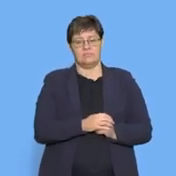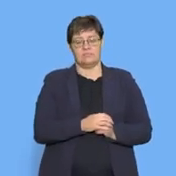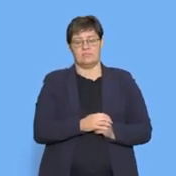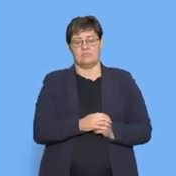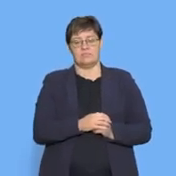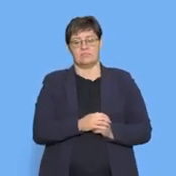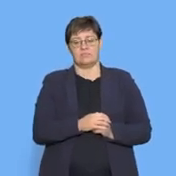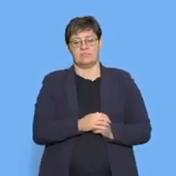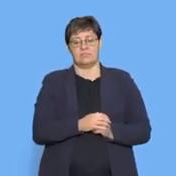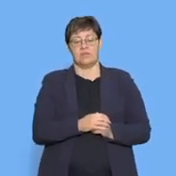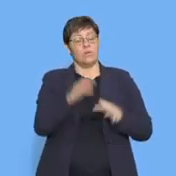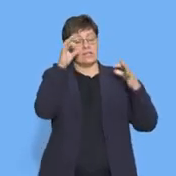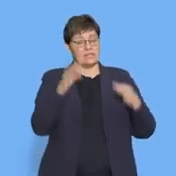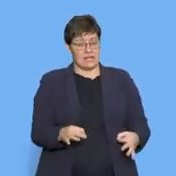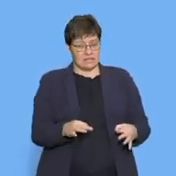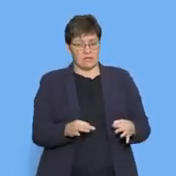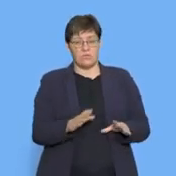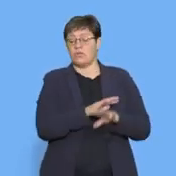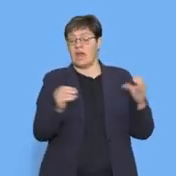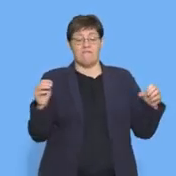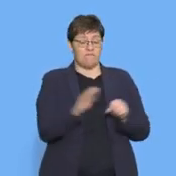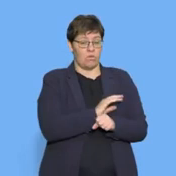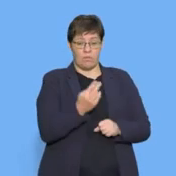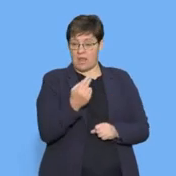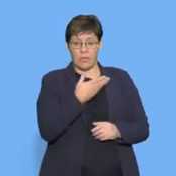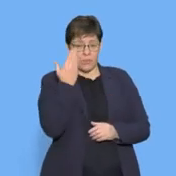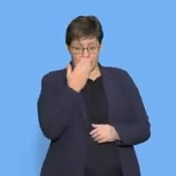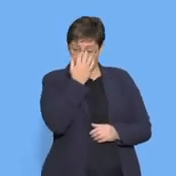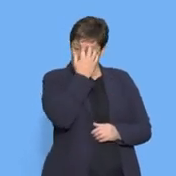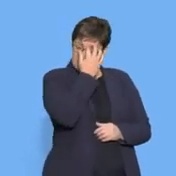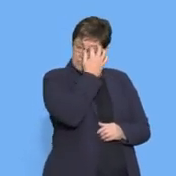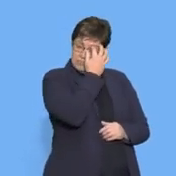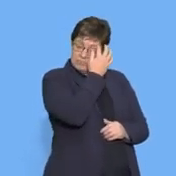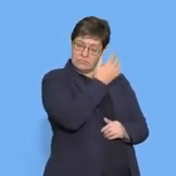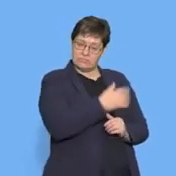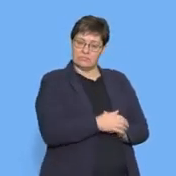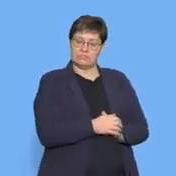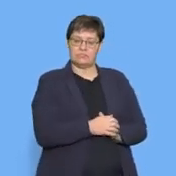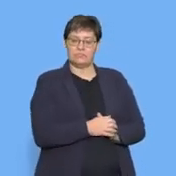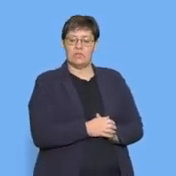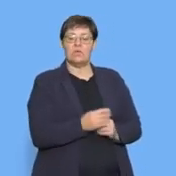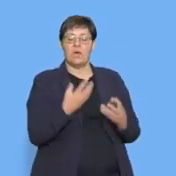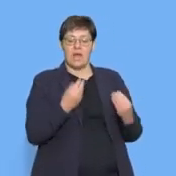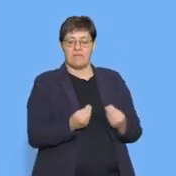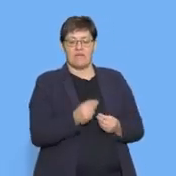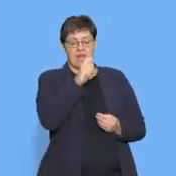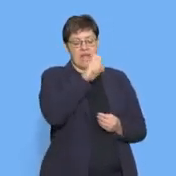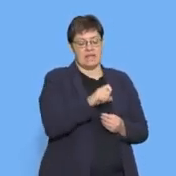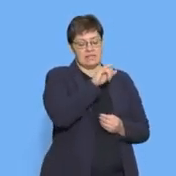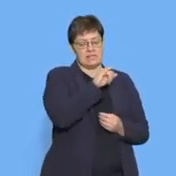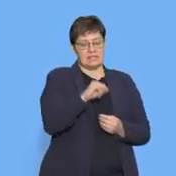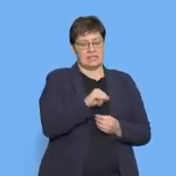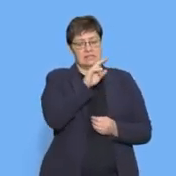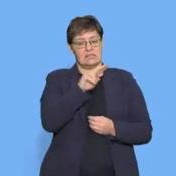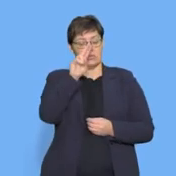expression. Okay, so we decided that we don't have one full pair, okay, just to double check where we started off. So in other words, we can now